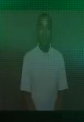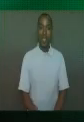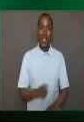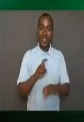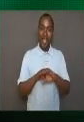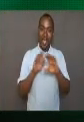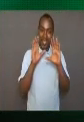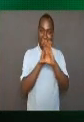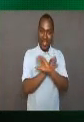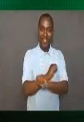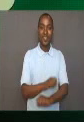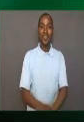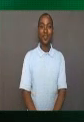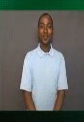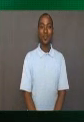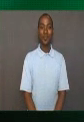Time's up.